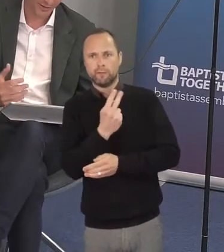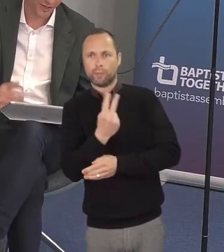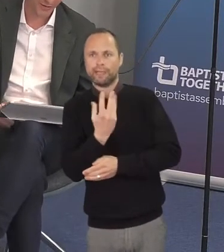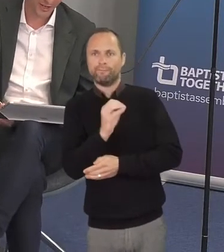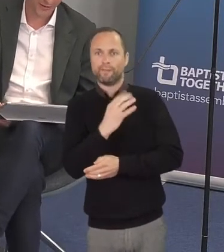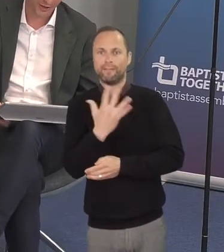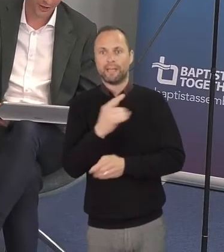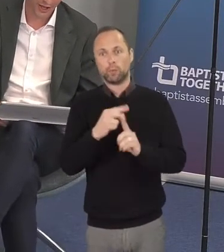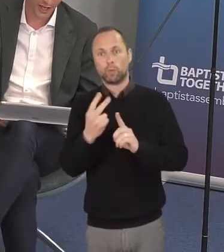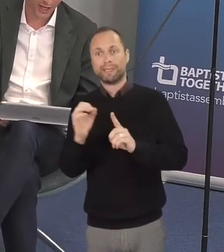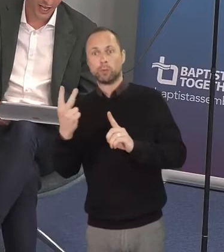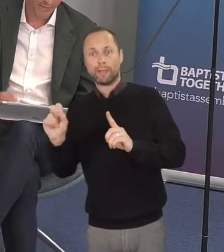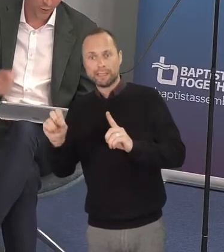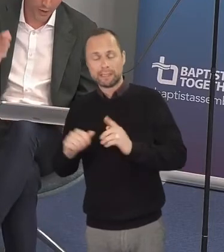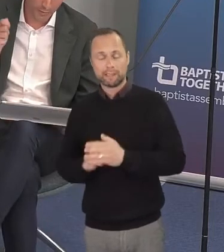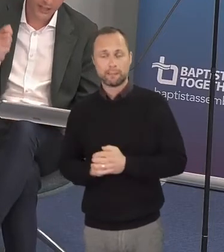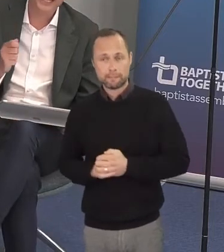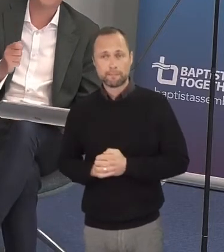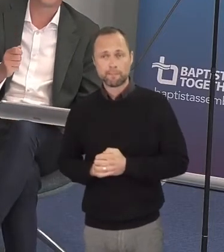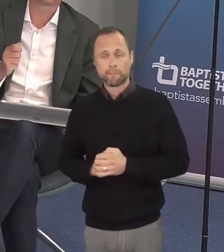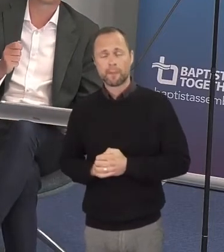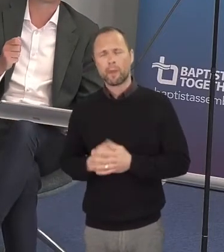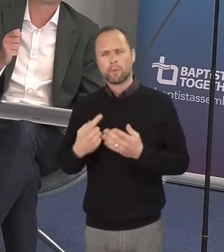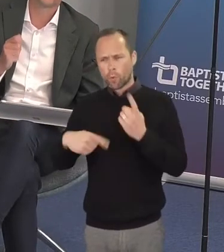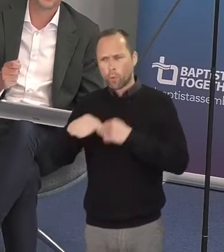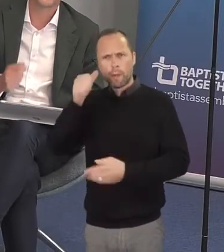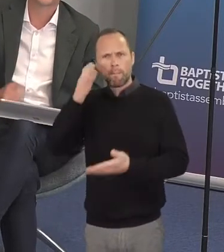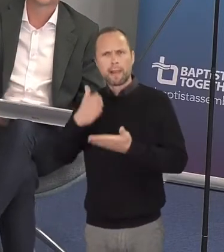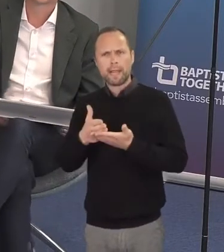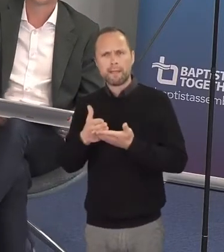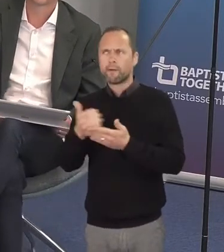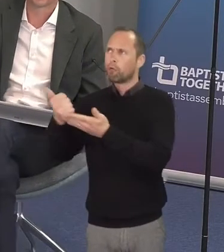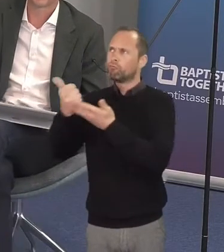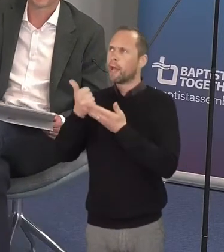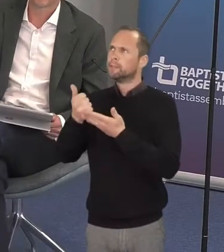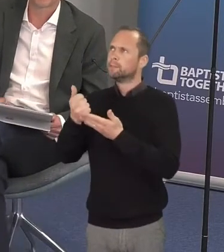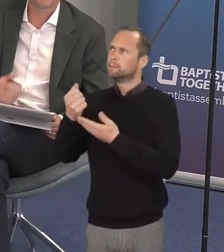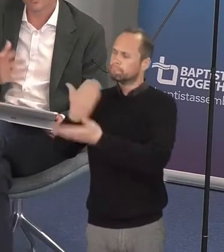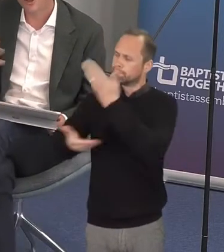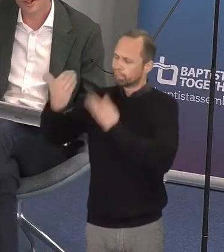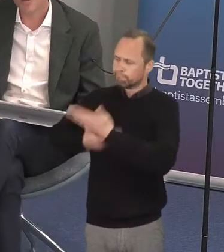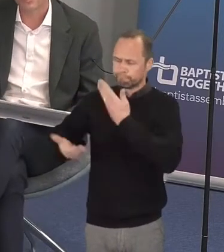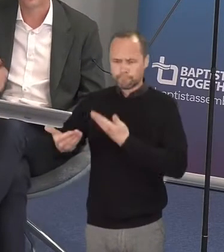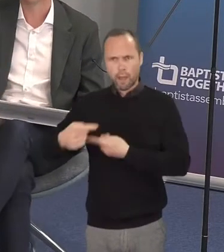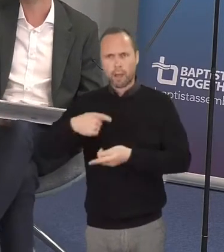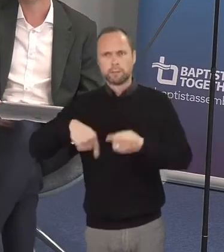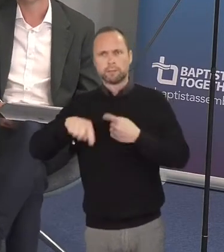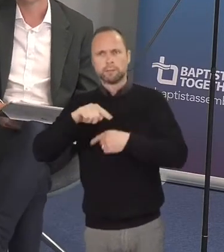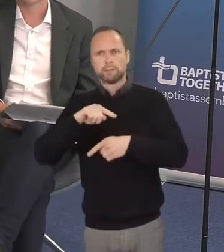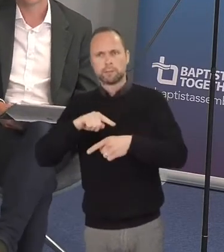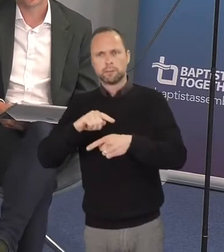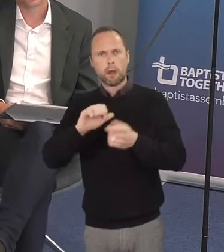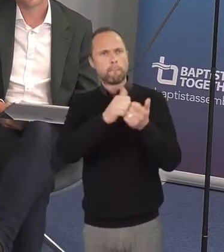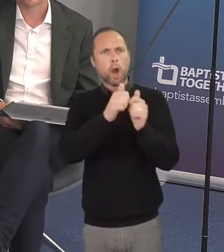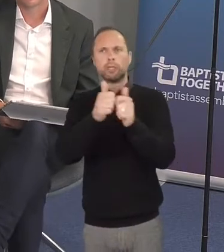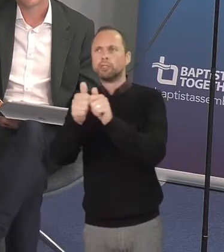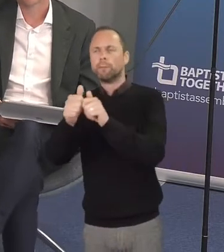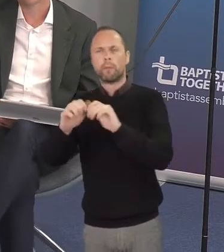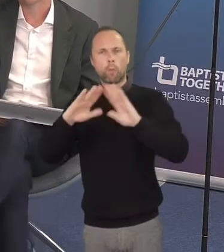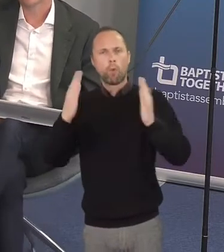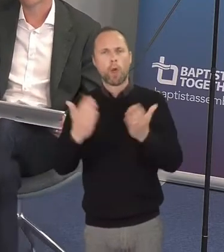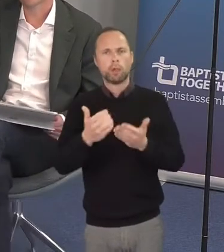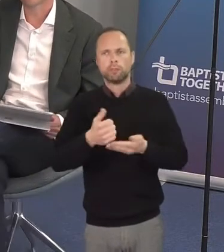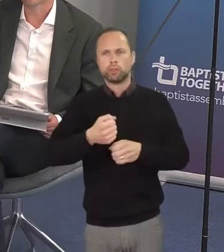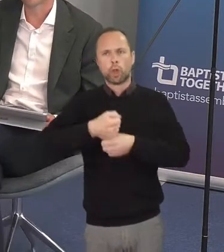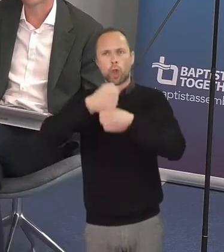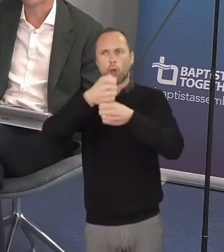at the time, as so many good visions are, but we believe that by the grace of God, with the partnership of the World Church and